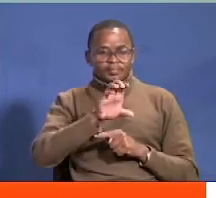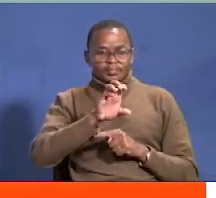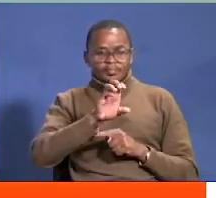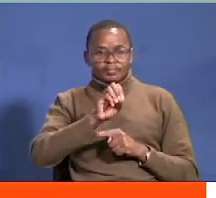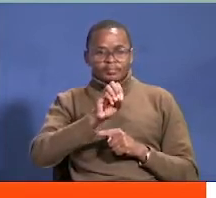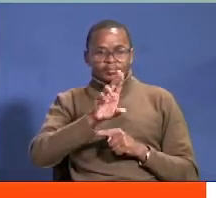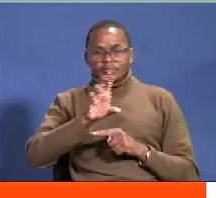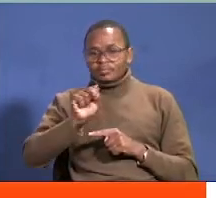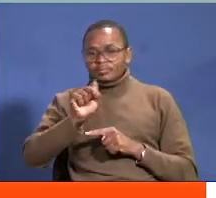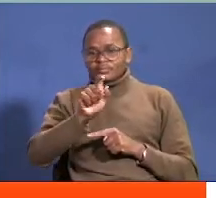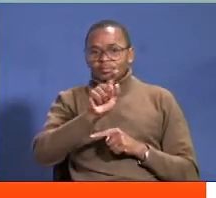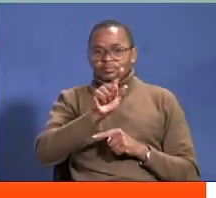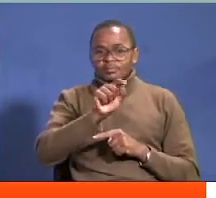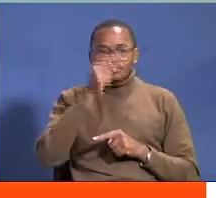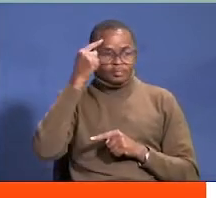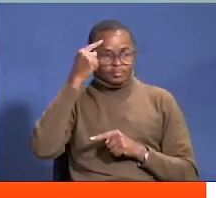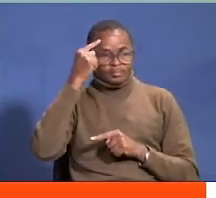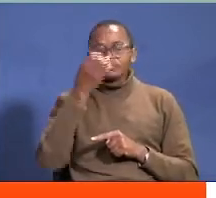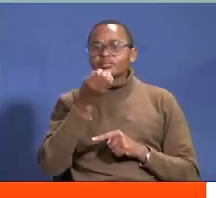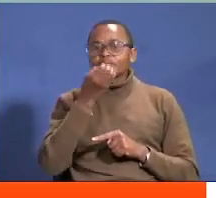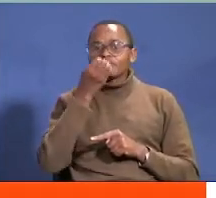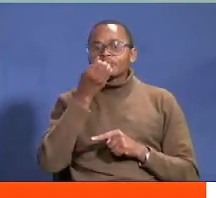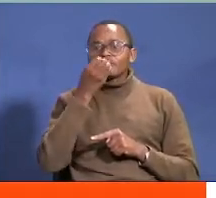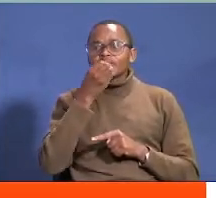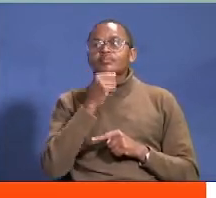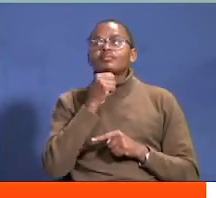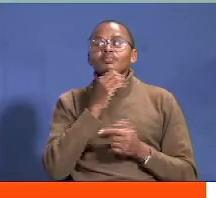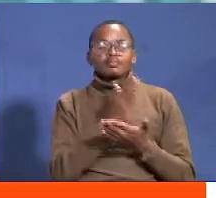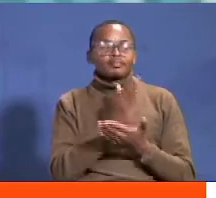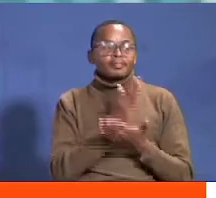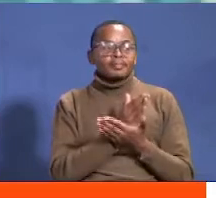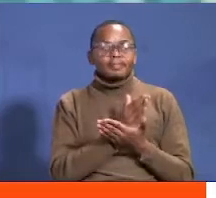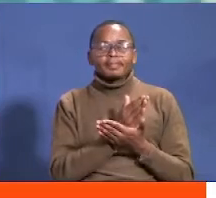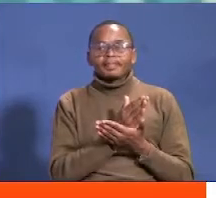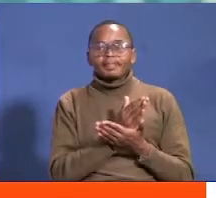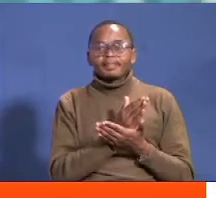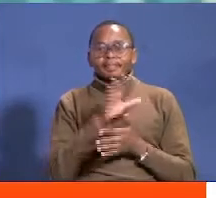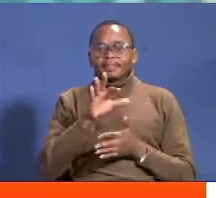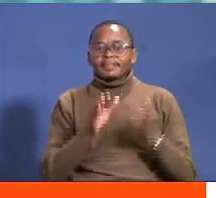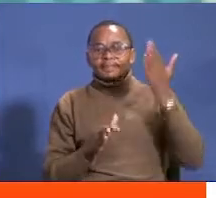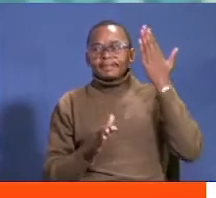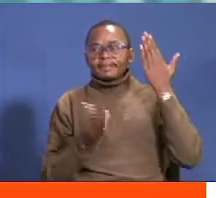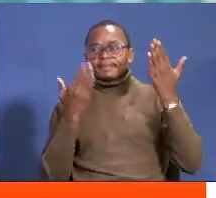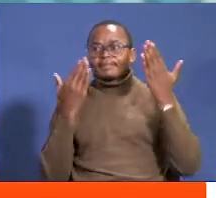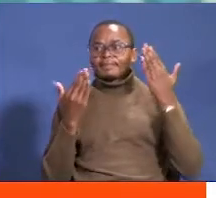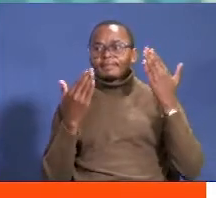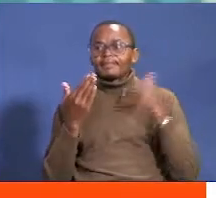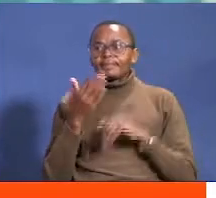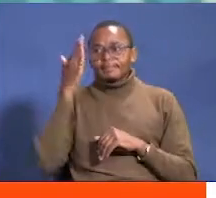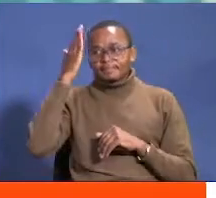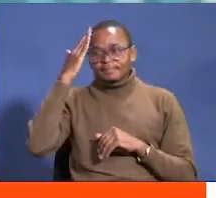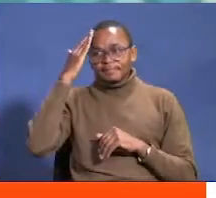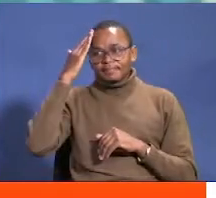is probably because they were searching for food or something. Not really about food. I'll take you back. There is what is called,